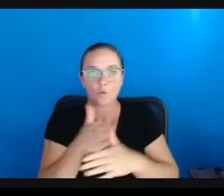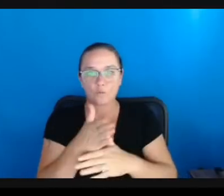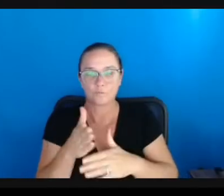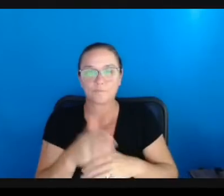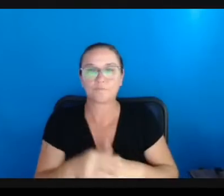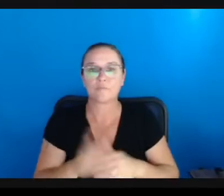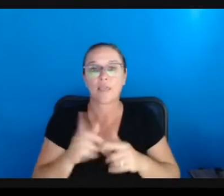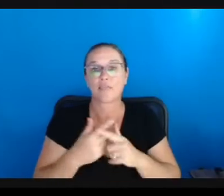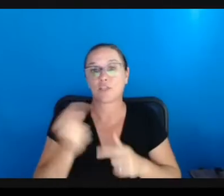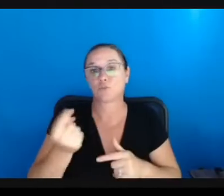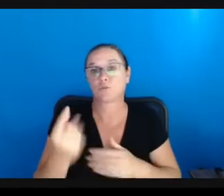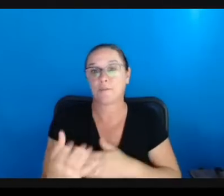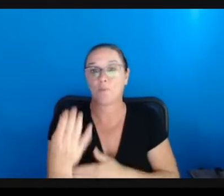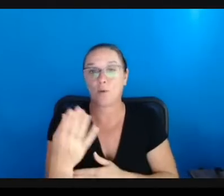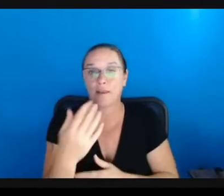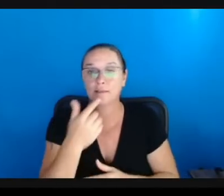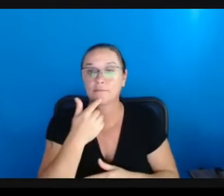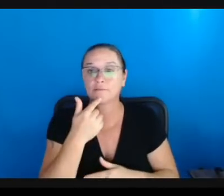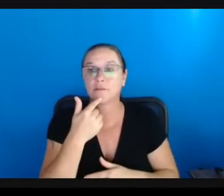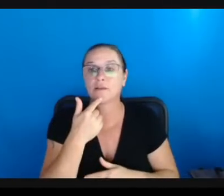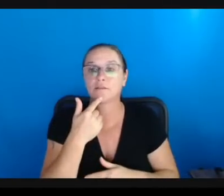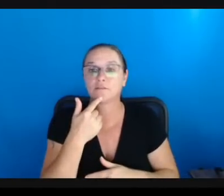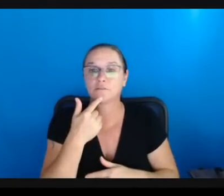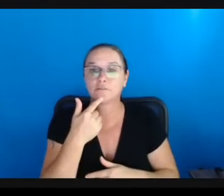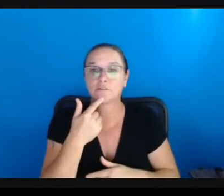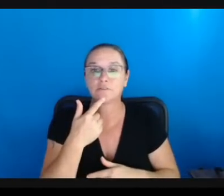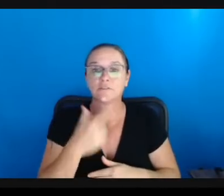update at 10 a.m., they note that back the